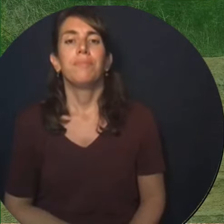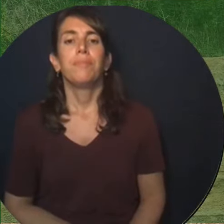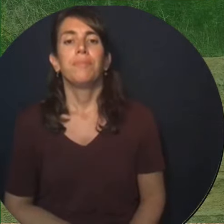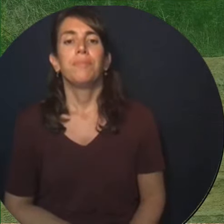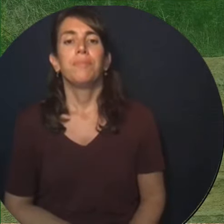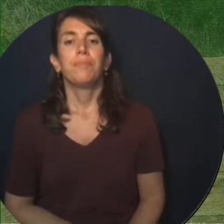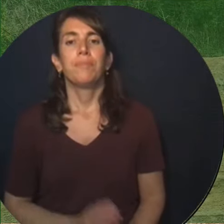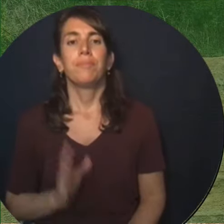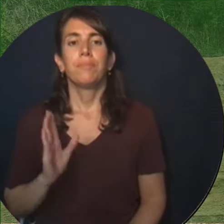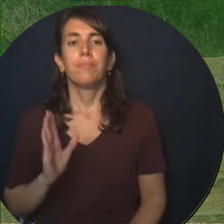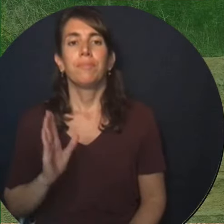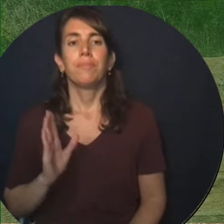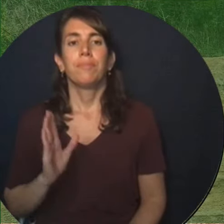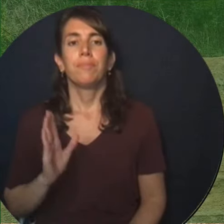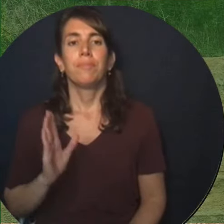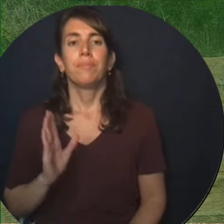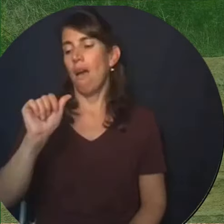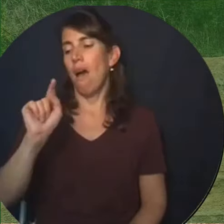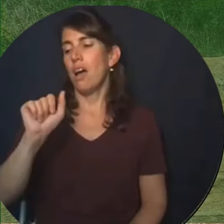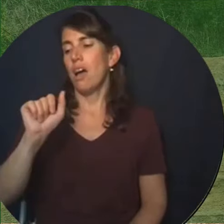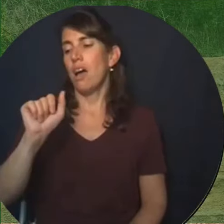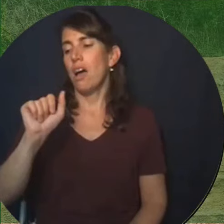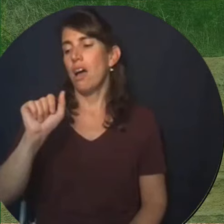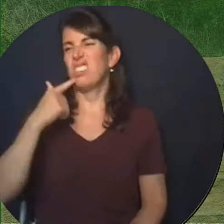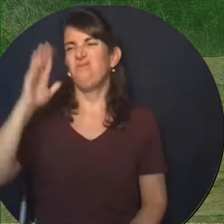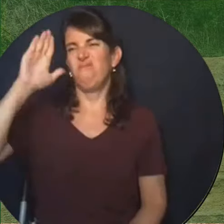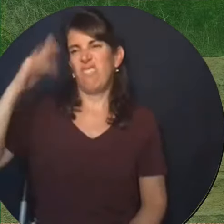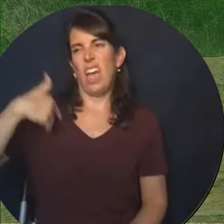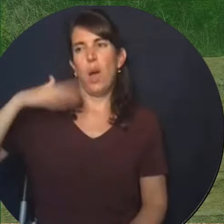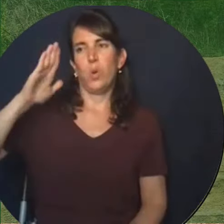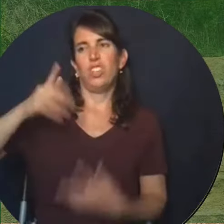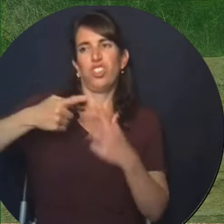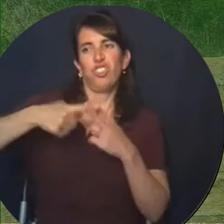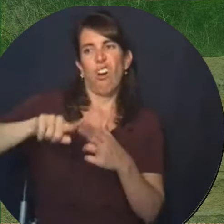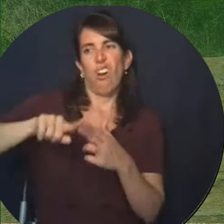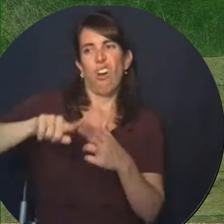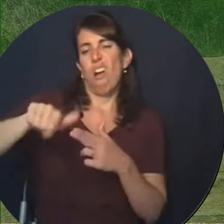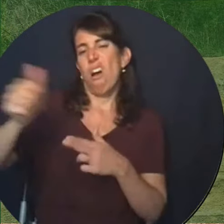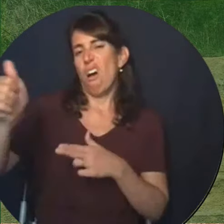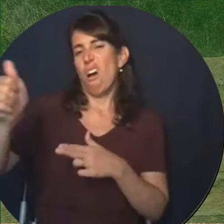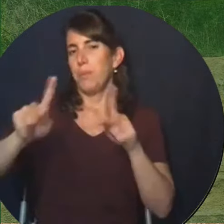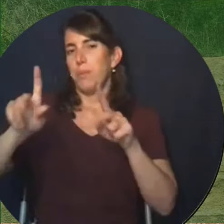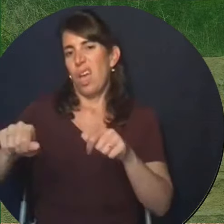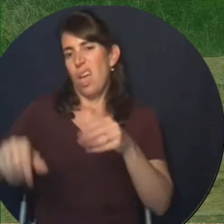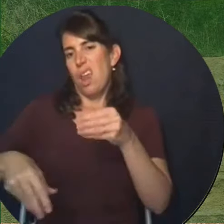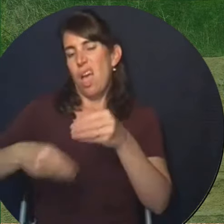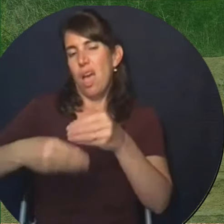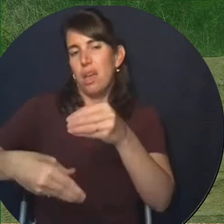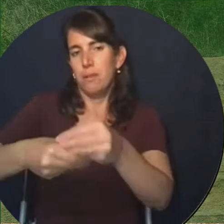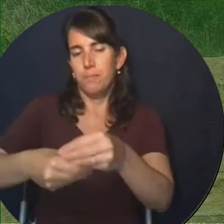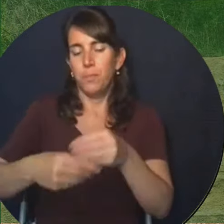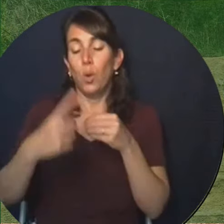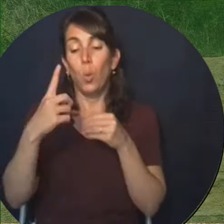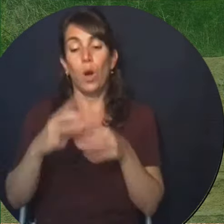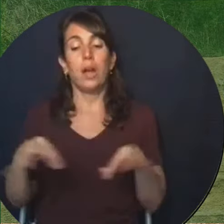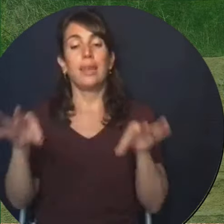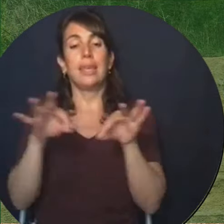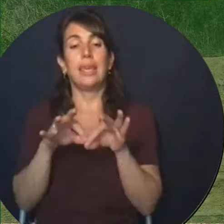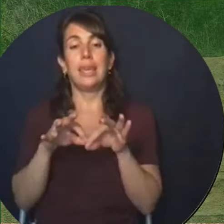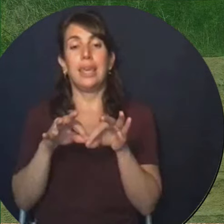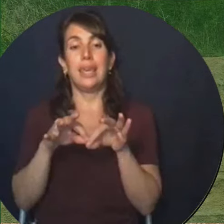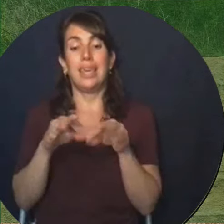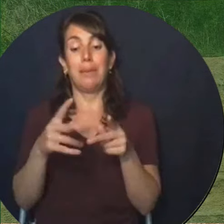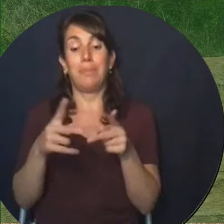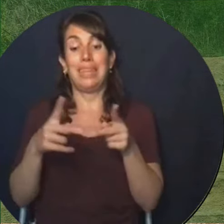I can start, Dean, and then I'm sure other folks can pitch in. But I think one key place to start is